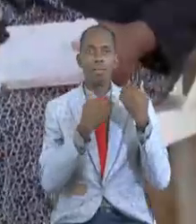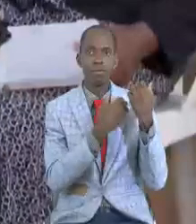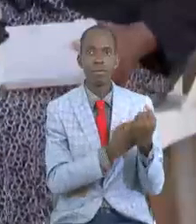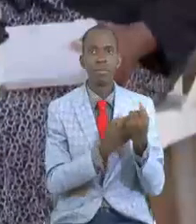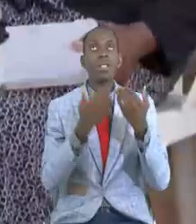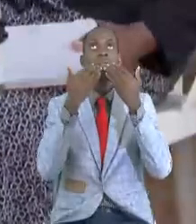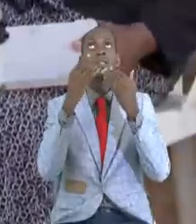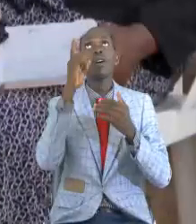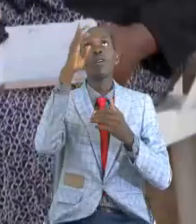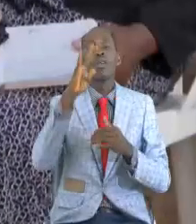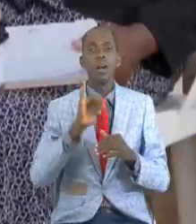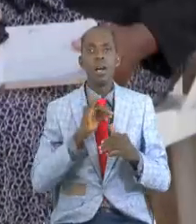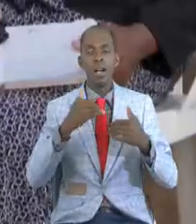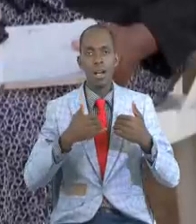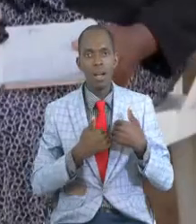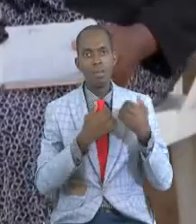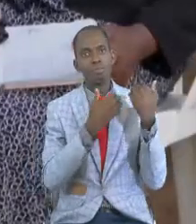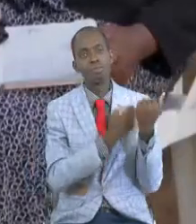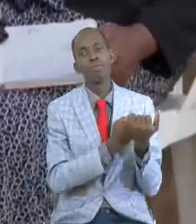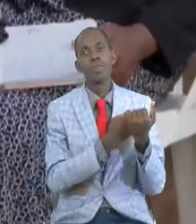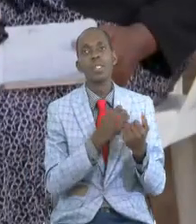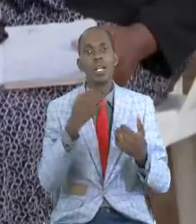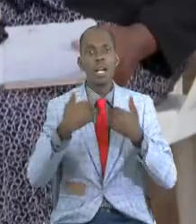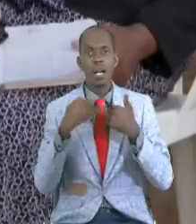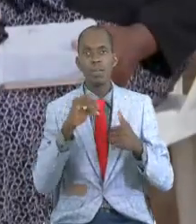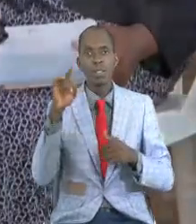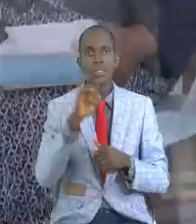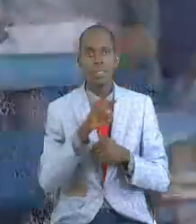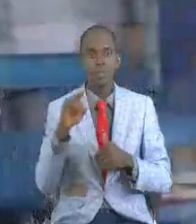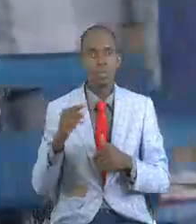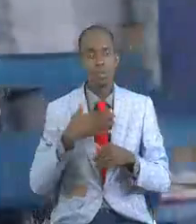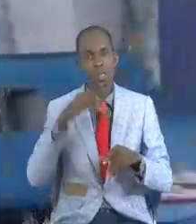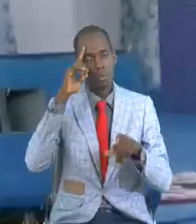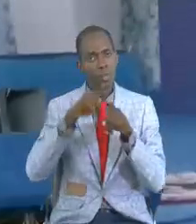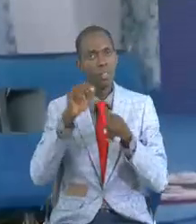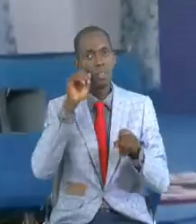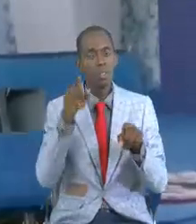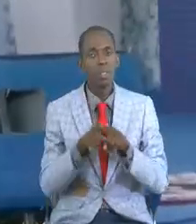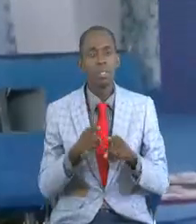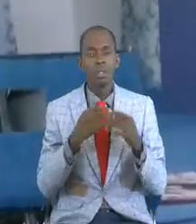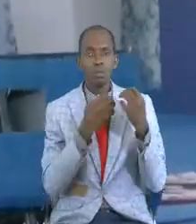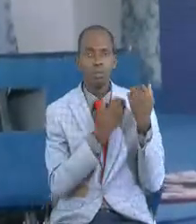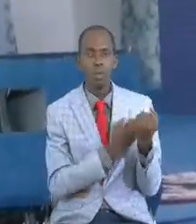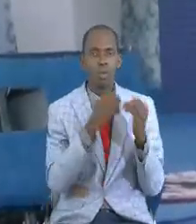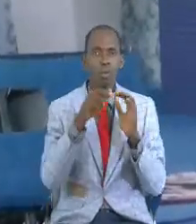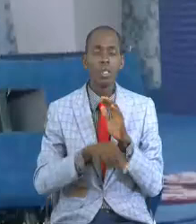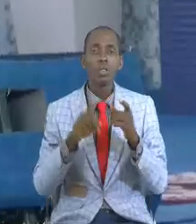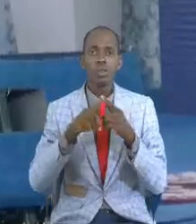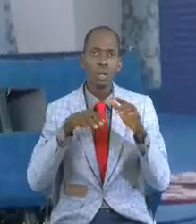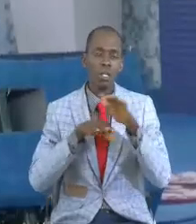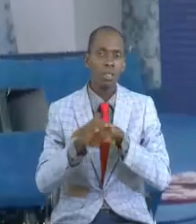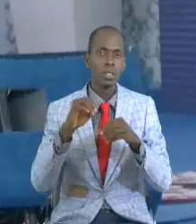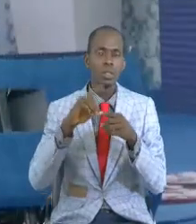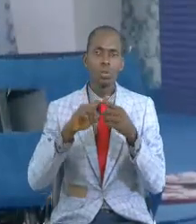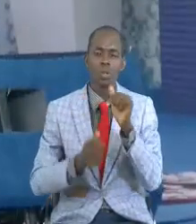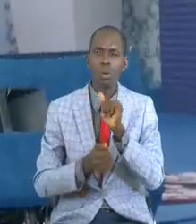boldness. Having therefore, brethren, boldness to enter into the holiest by